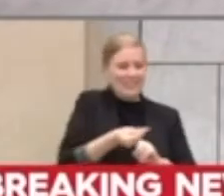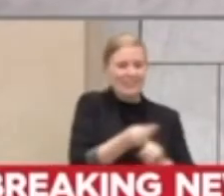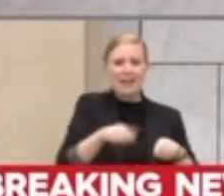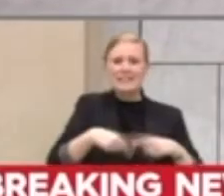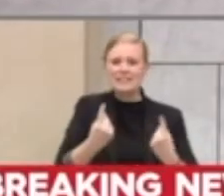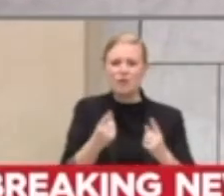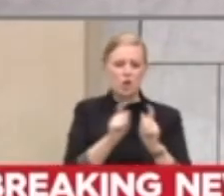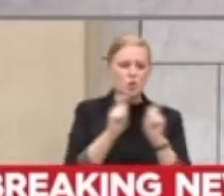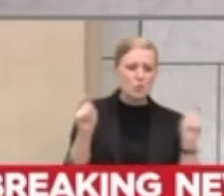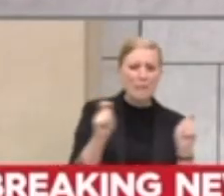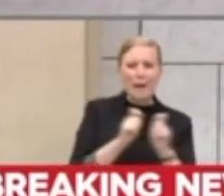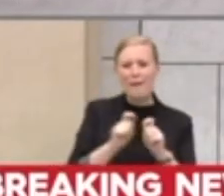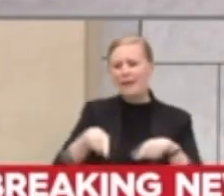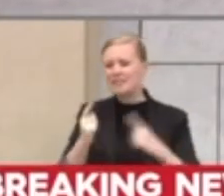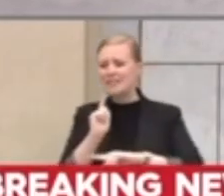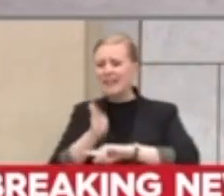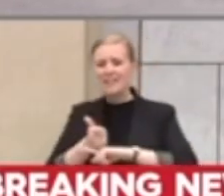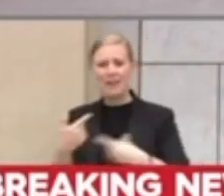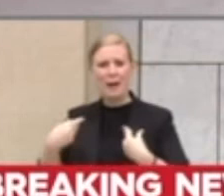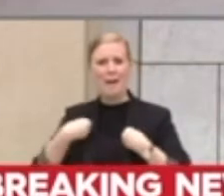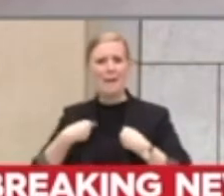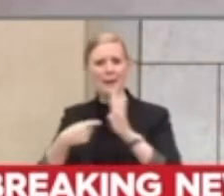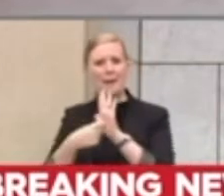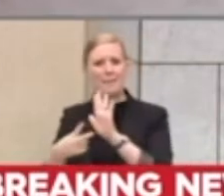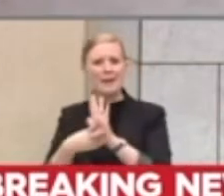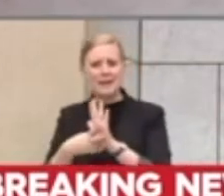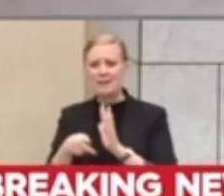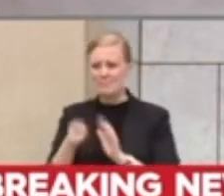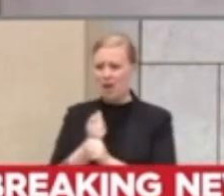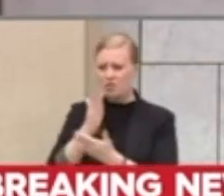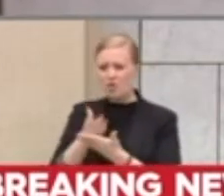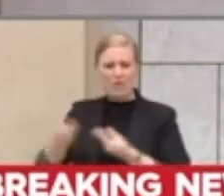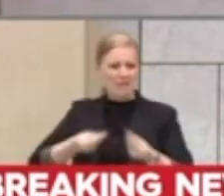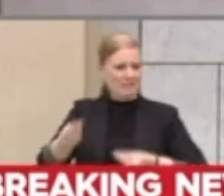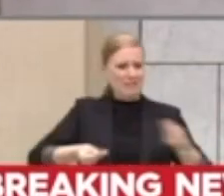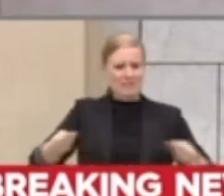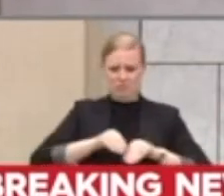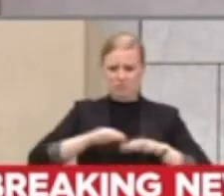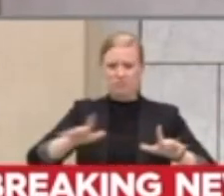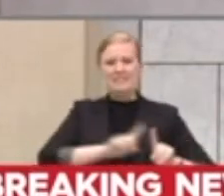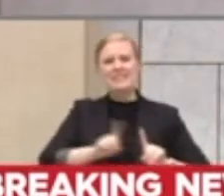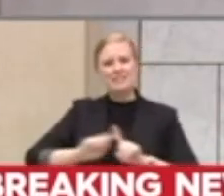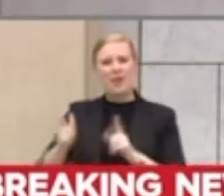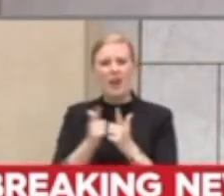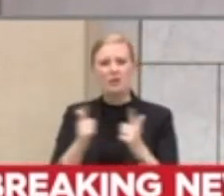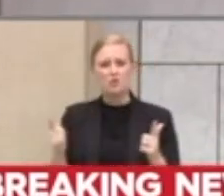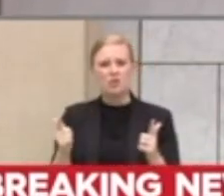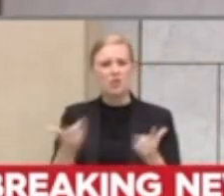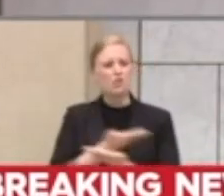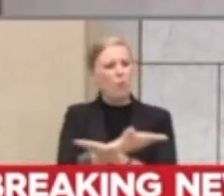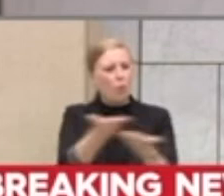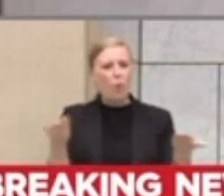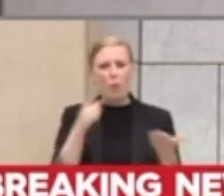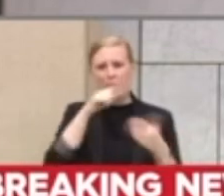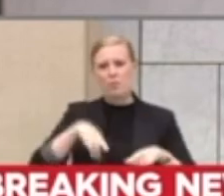of students, the immigration minister, well, acting immigration minister, I should say, will have more to say about other visa holders